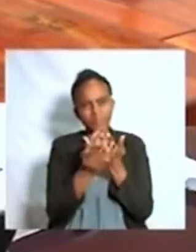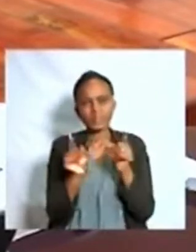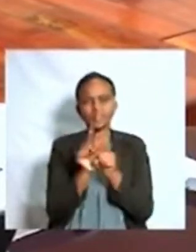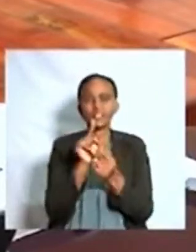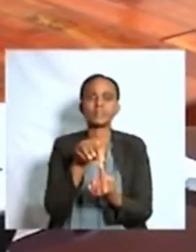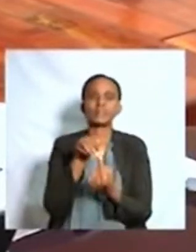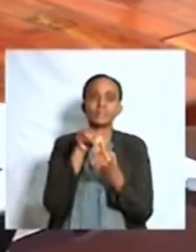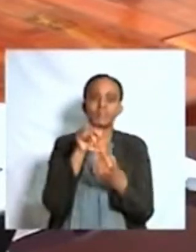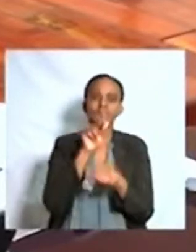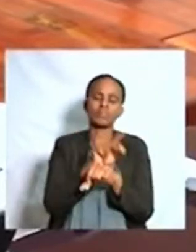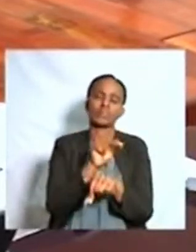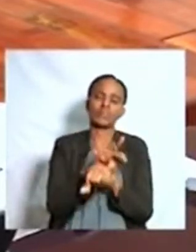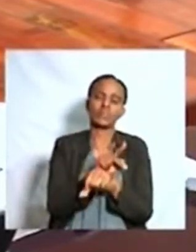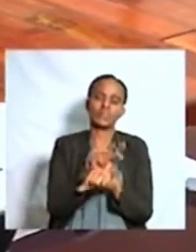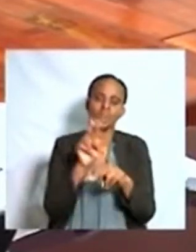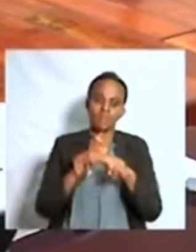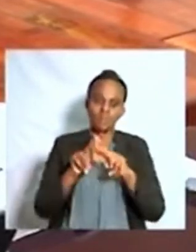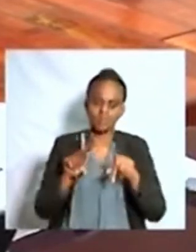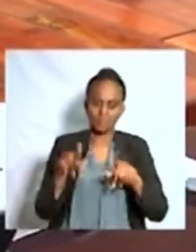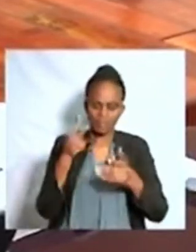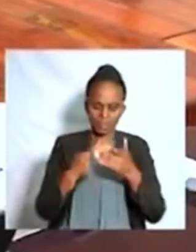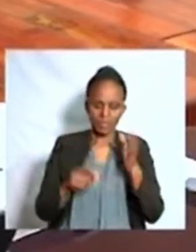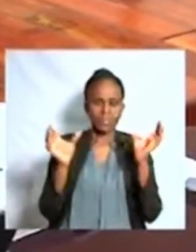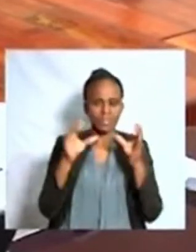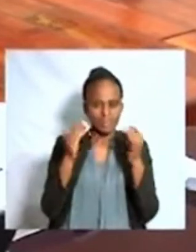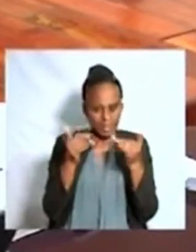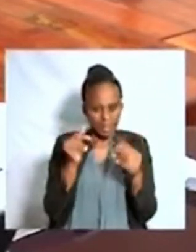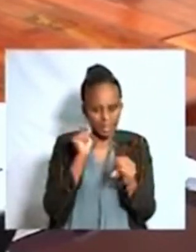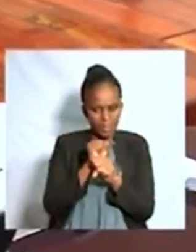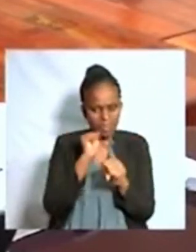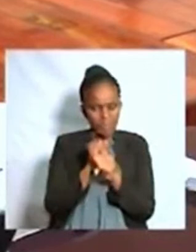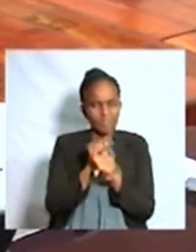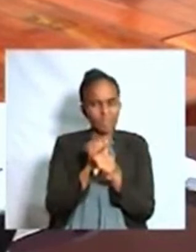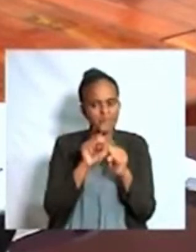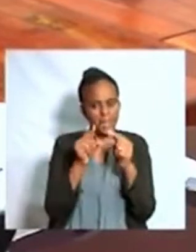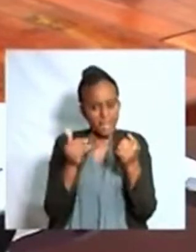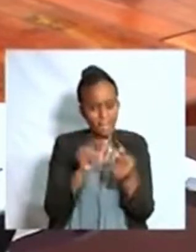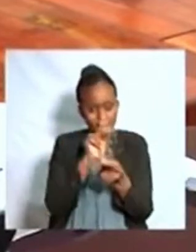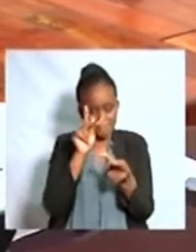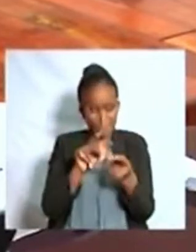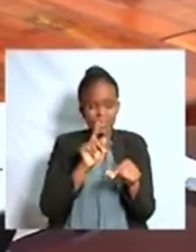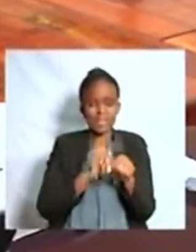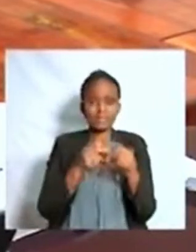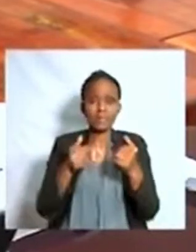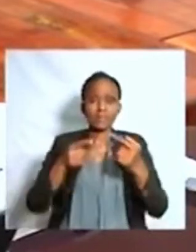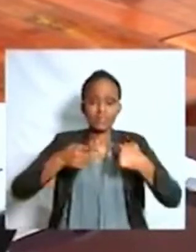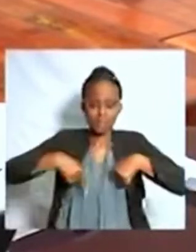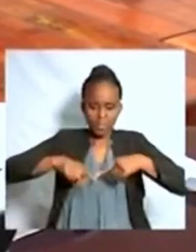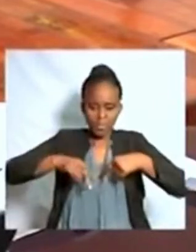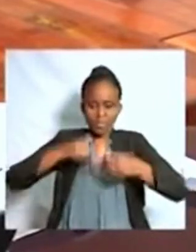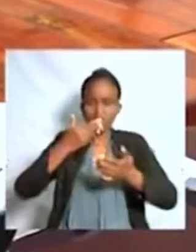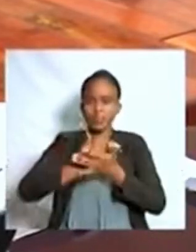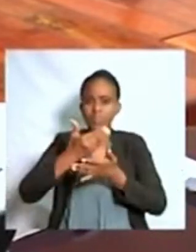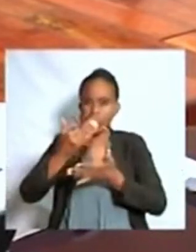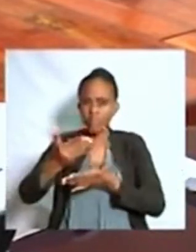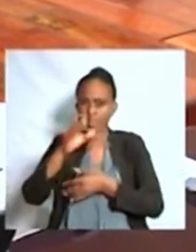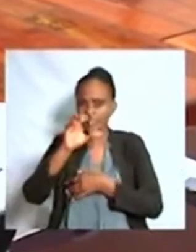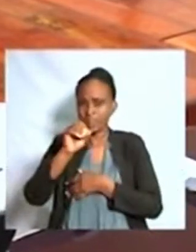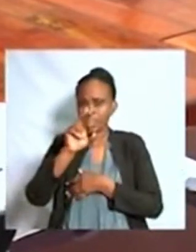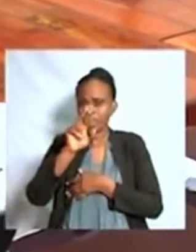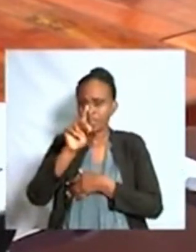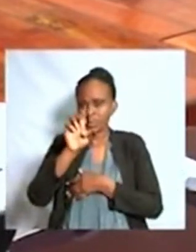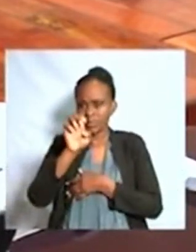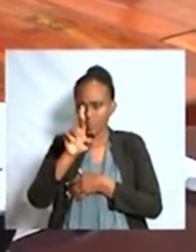of the project. So, Chair, this is what the Council is doing henceforth. But at the time, a local purchase order is the one that was